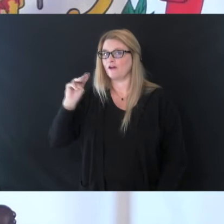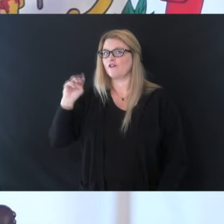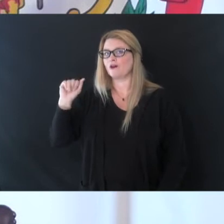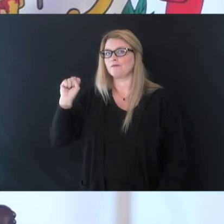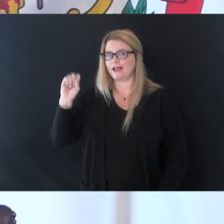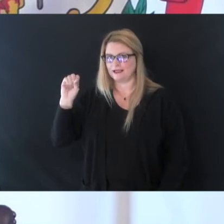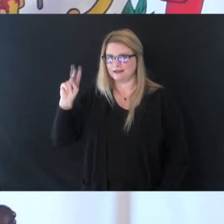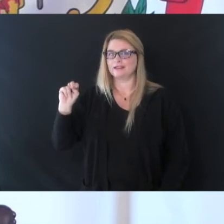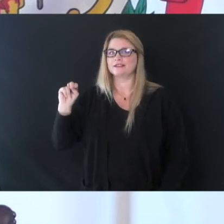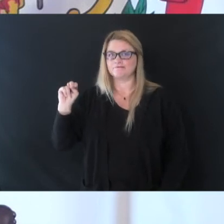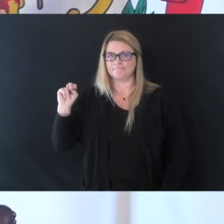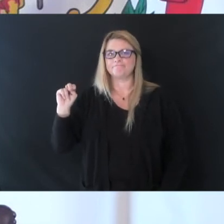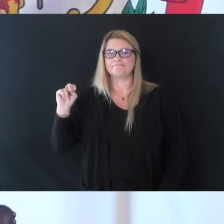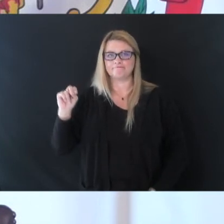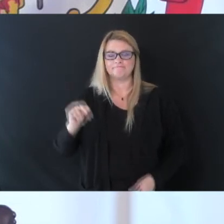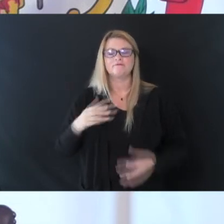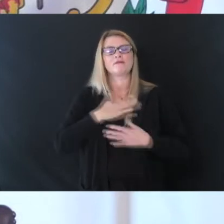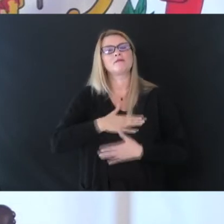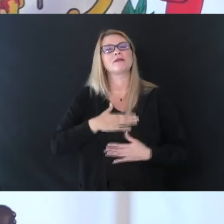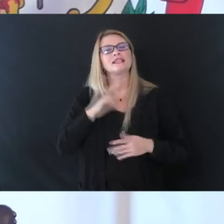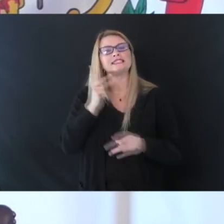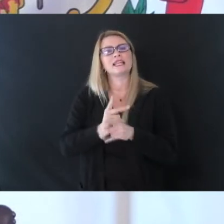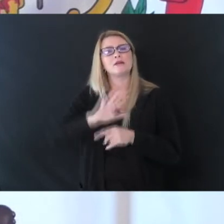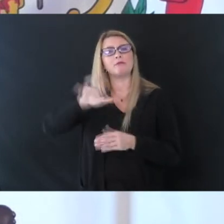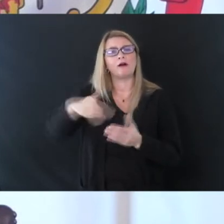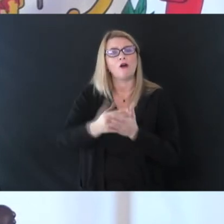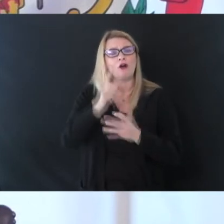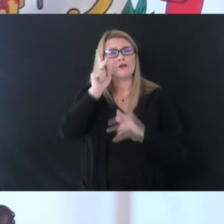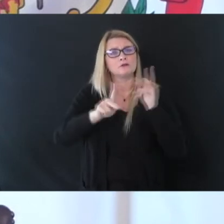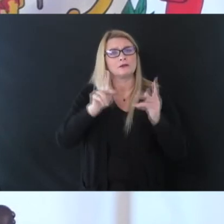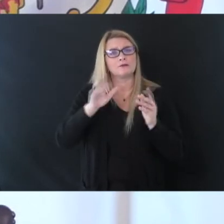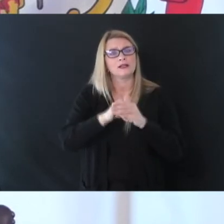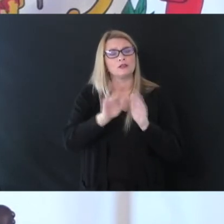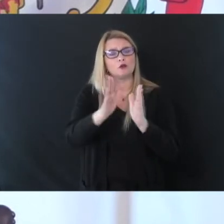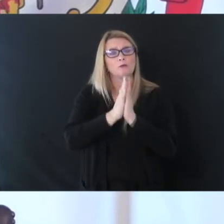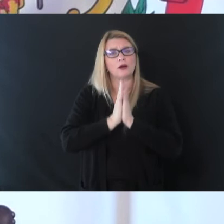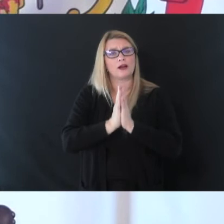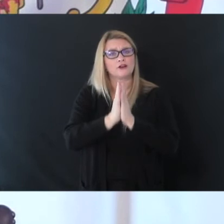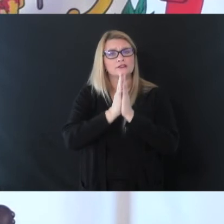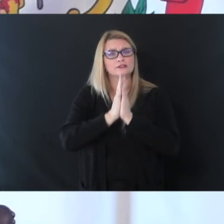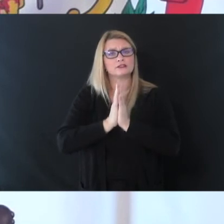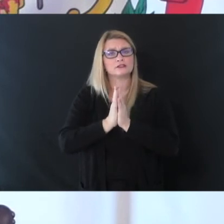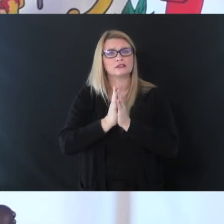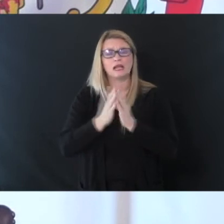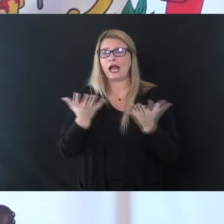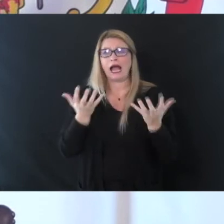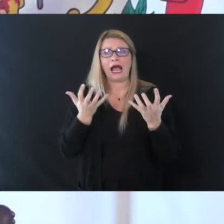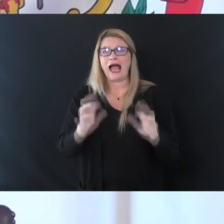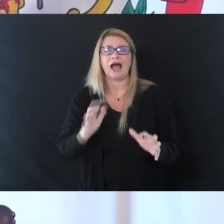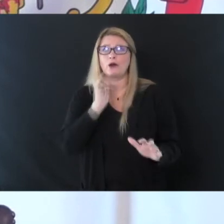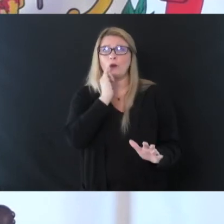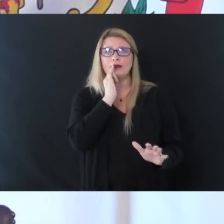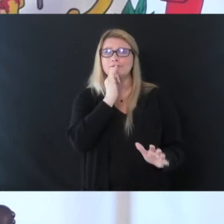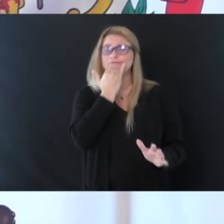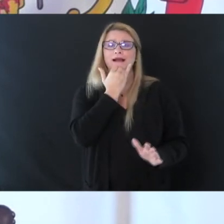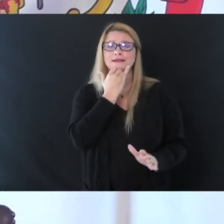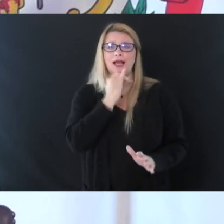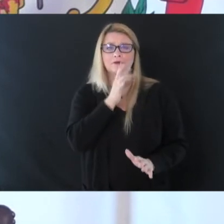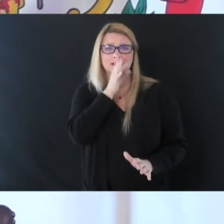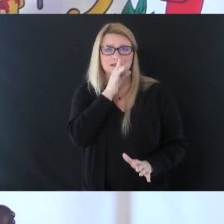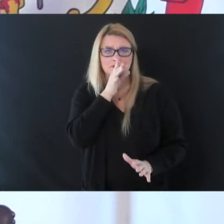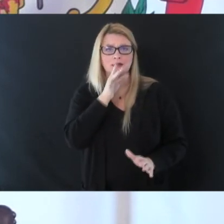County. So please keep all these people in your prayers. I don't want to mess up anybody's,